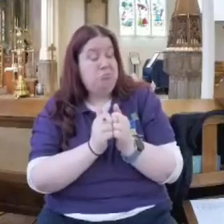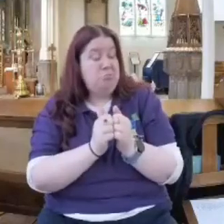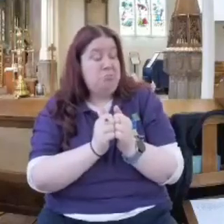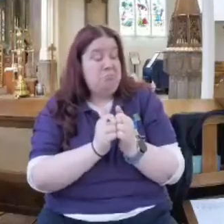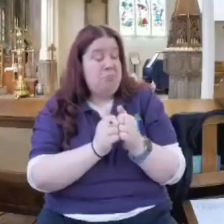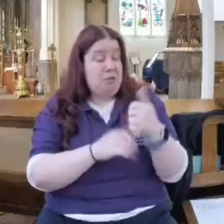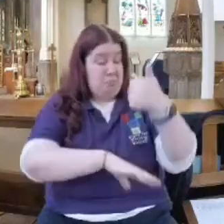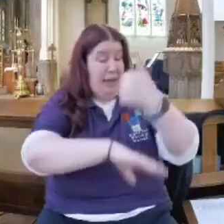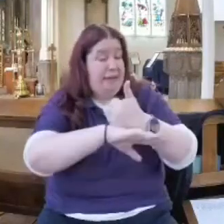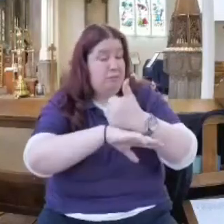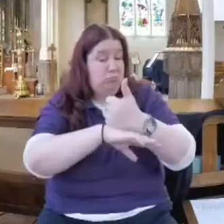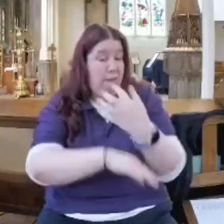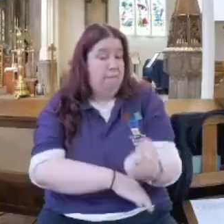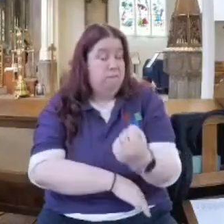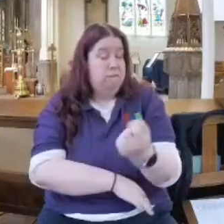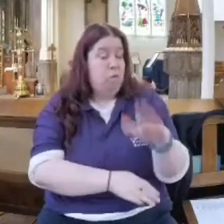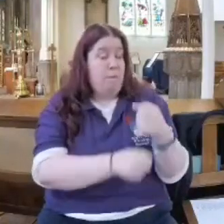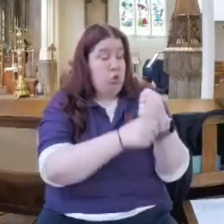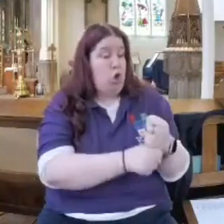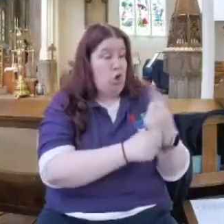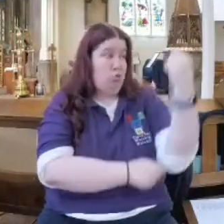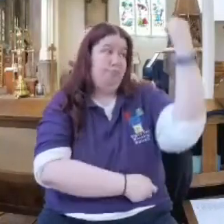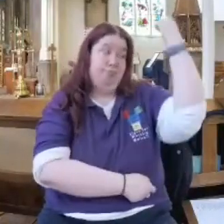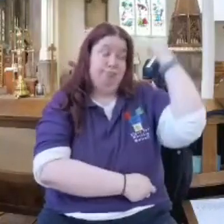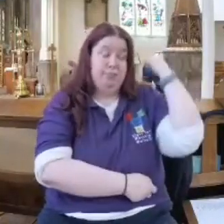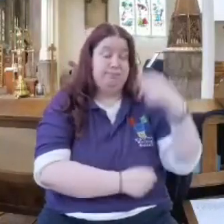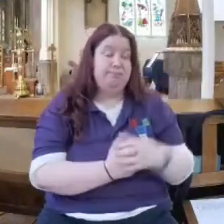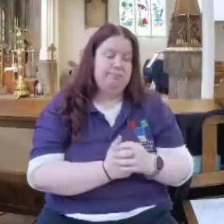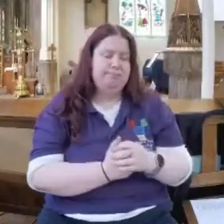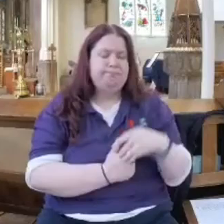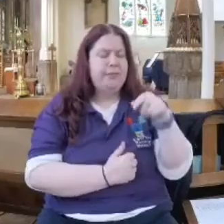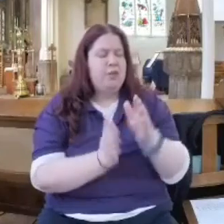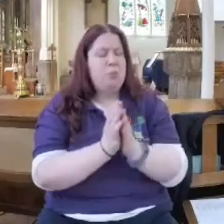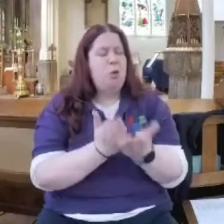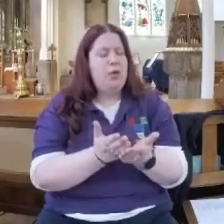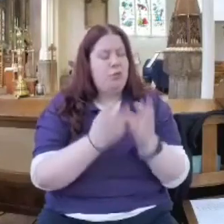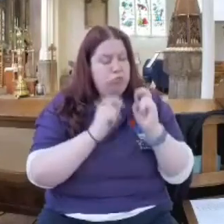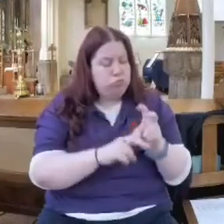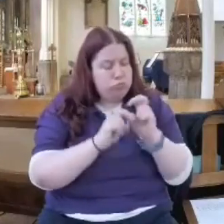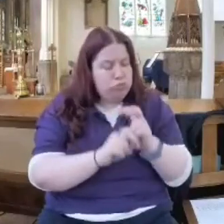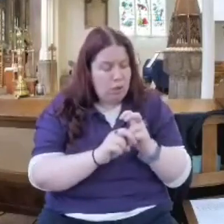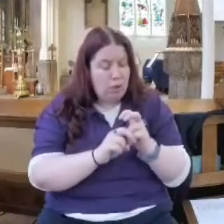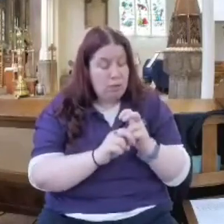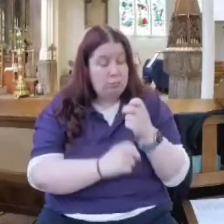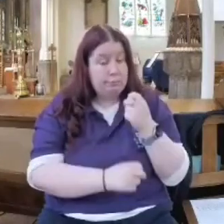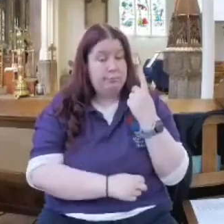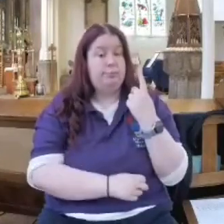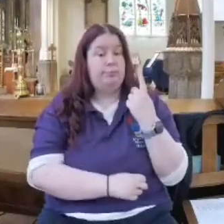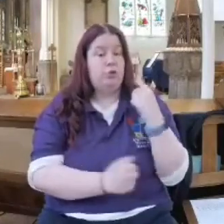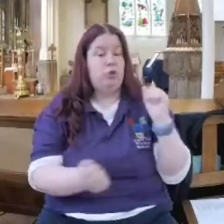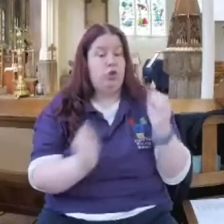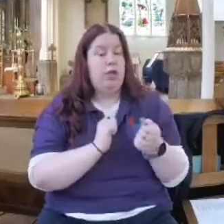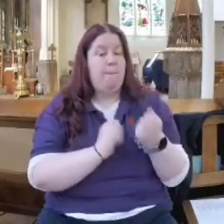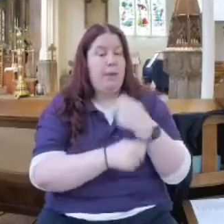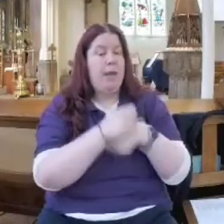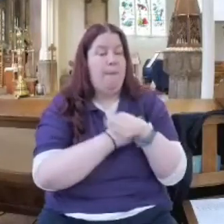and finance. As he researched the book, he converted to Christian faith. He